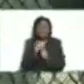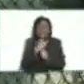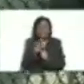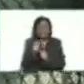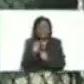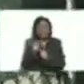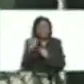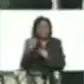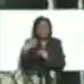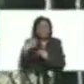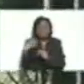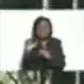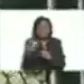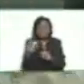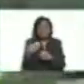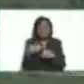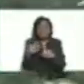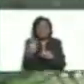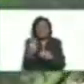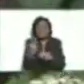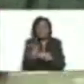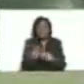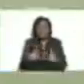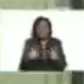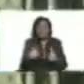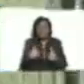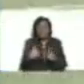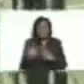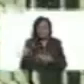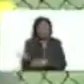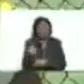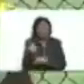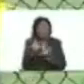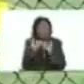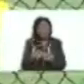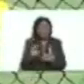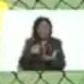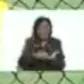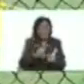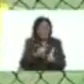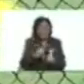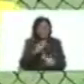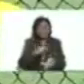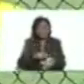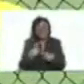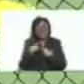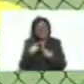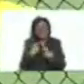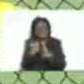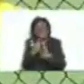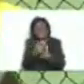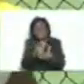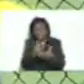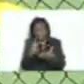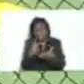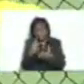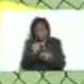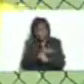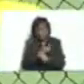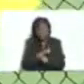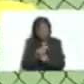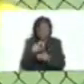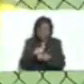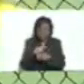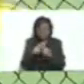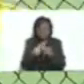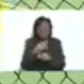of young tennis aces. Well, this is the first time since pre-COVID, in about 4 years since that we've had it.